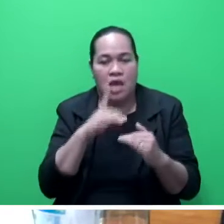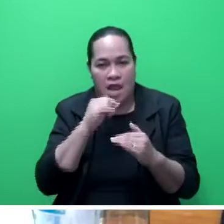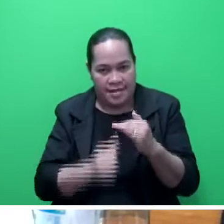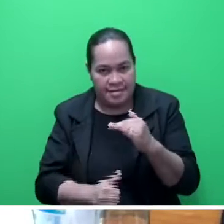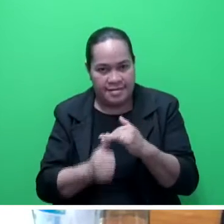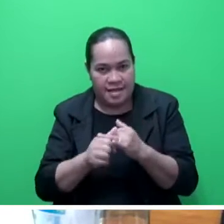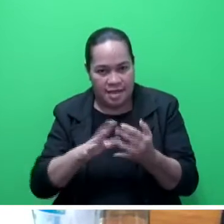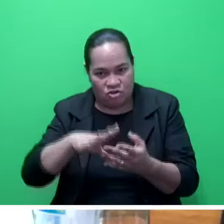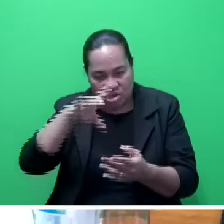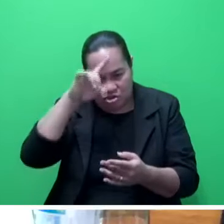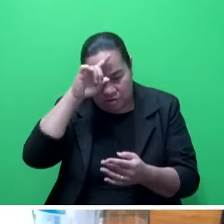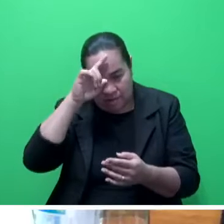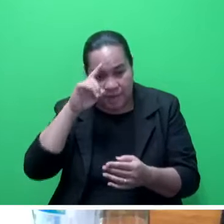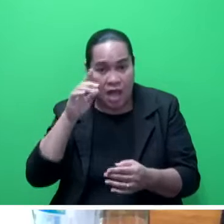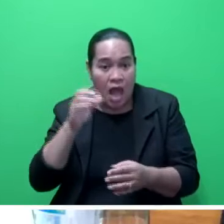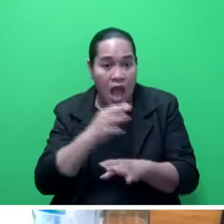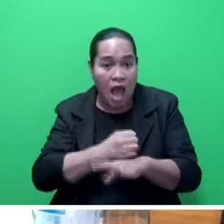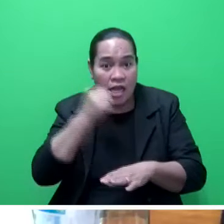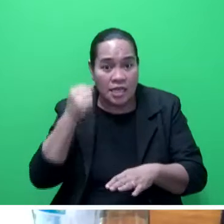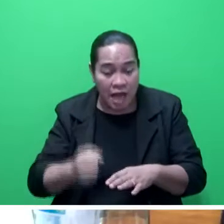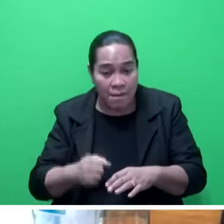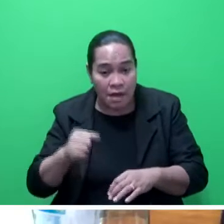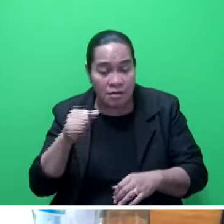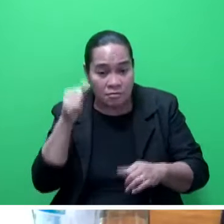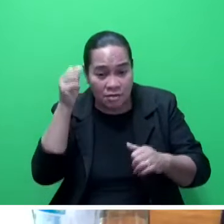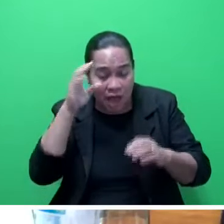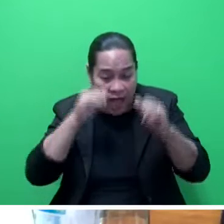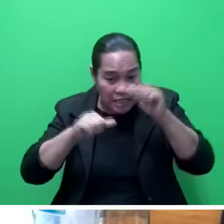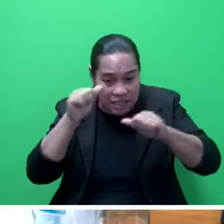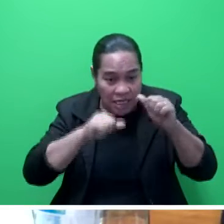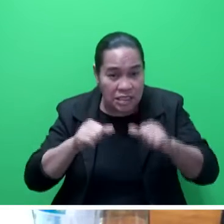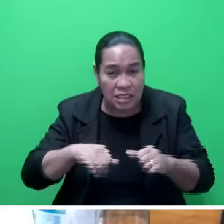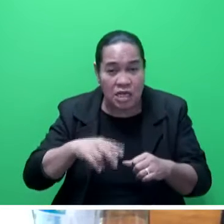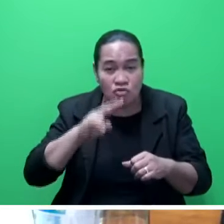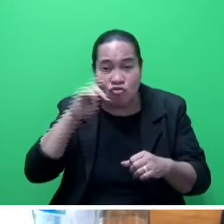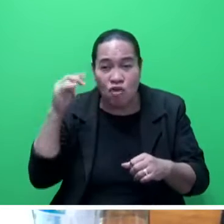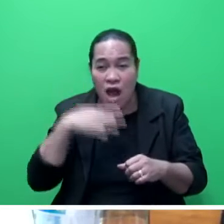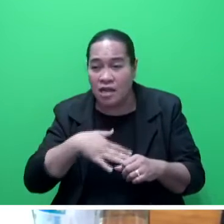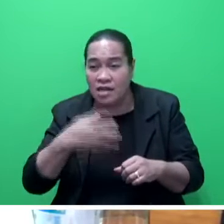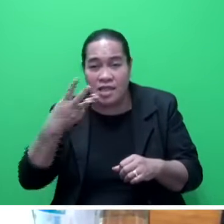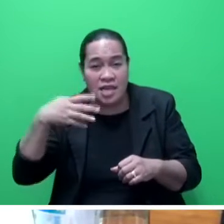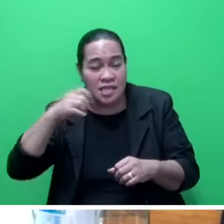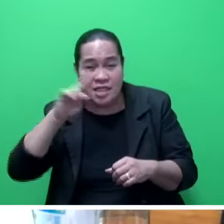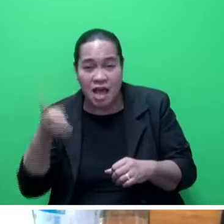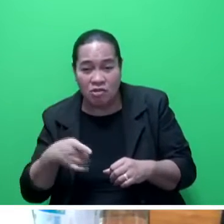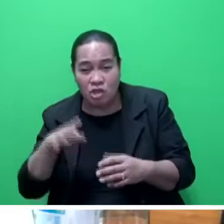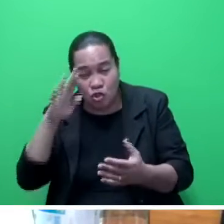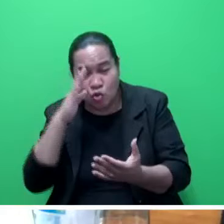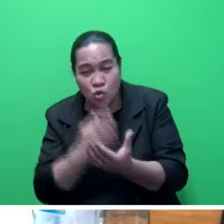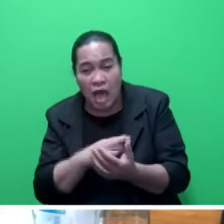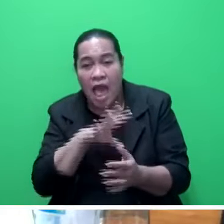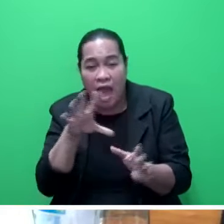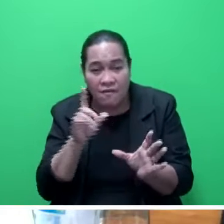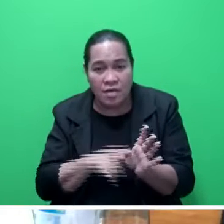assists approximately 236,000 students annually through FEG. The increase in